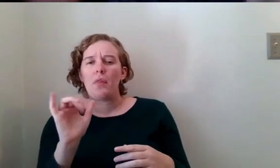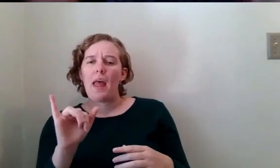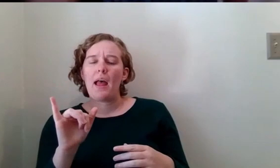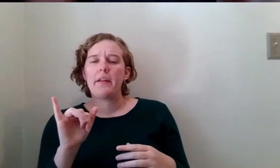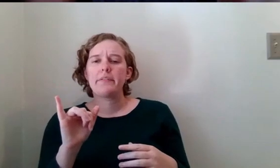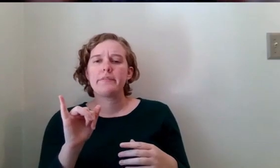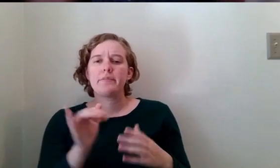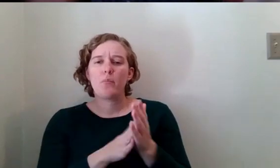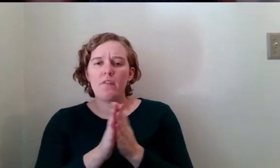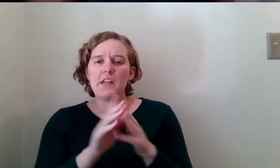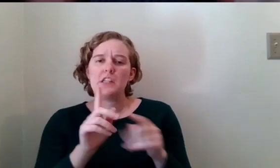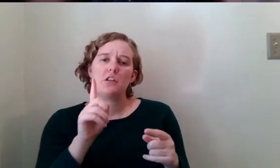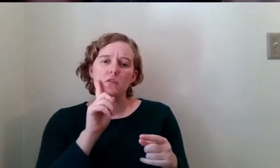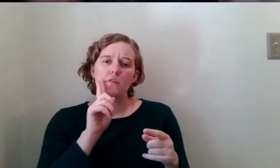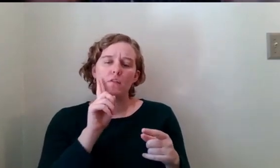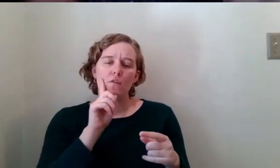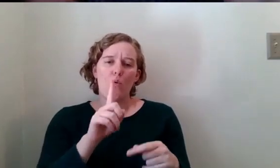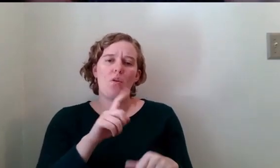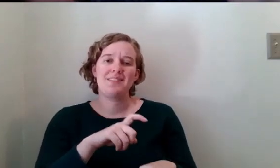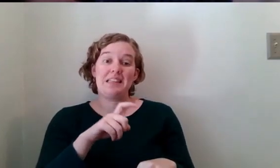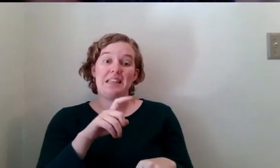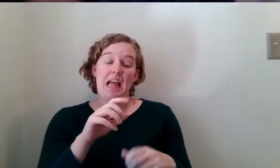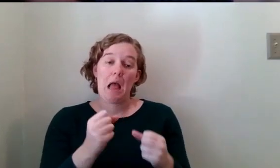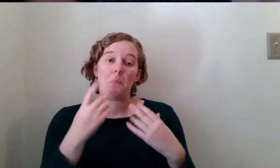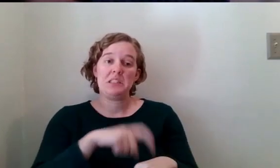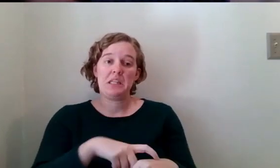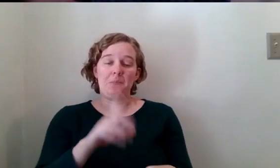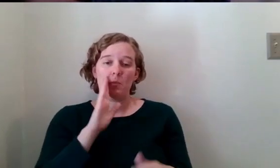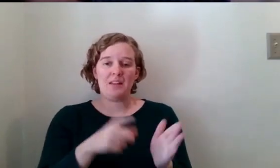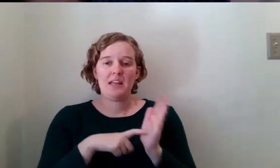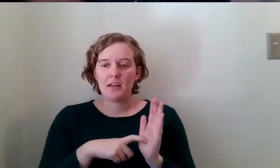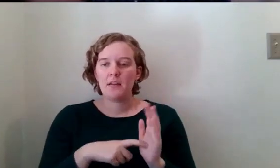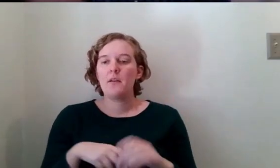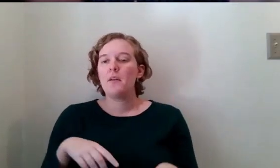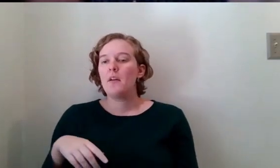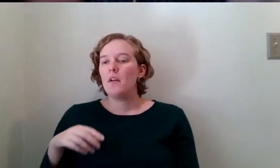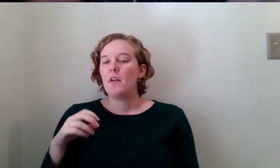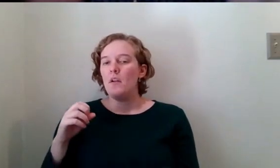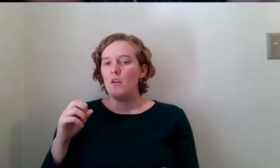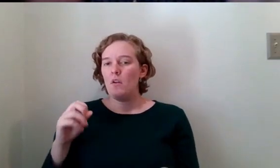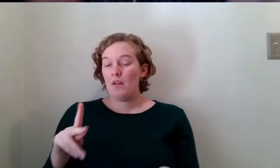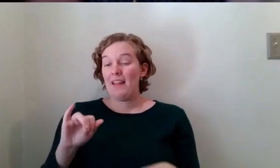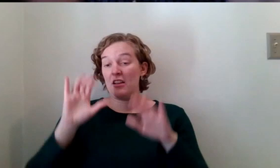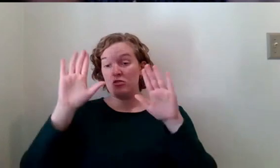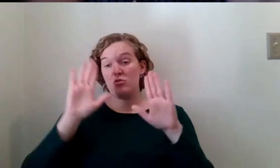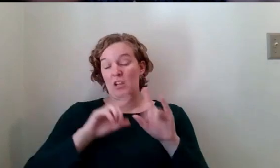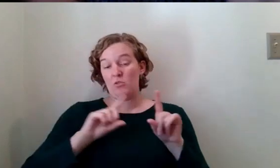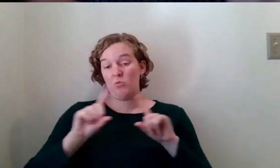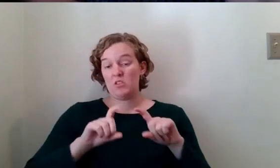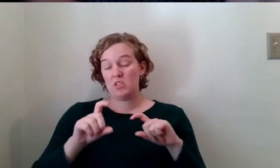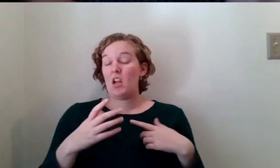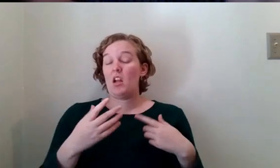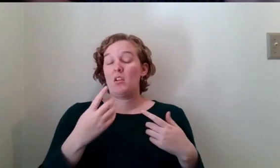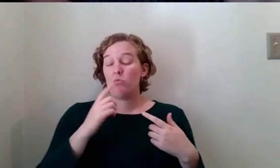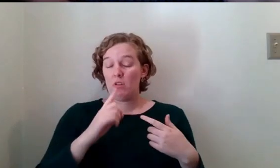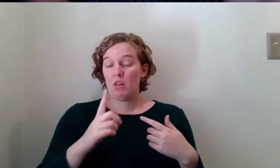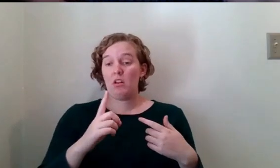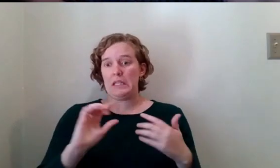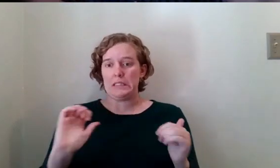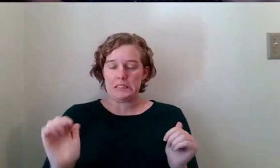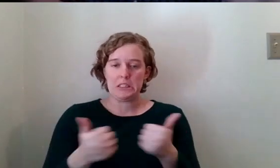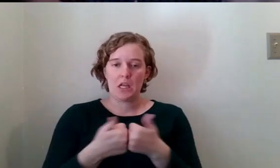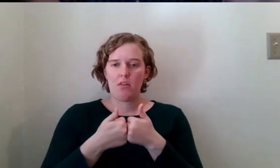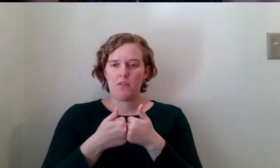90 seconds to answer. Yeah, no problem. So this is actually a great question, and it's really a